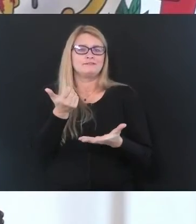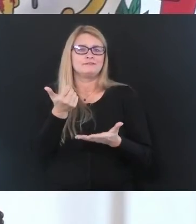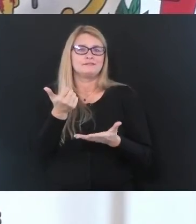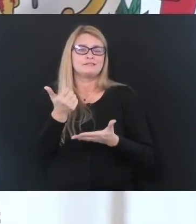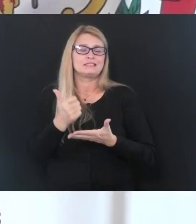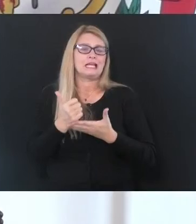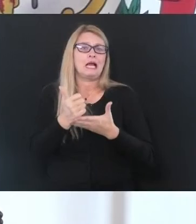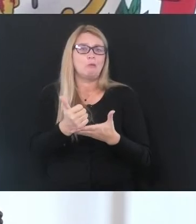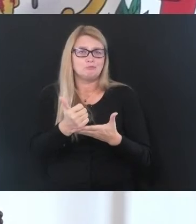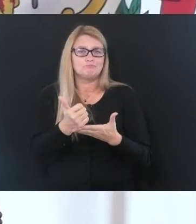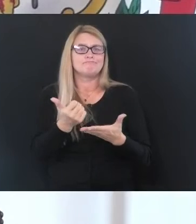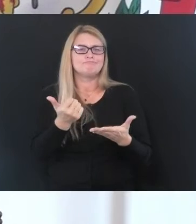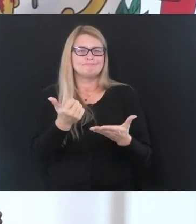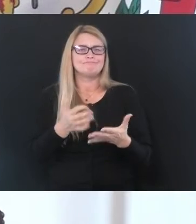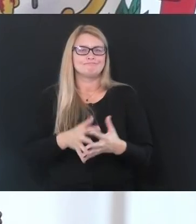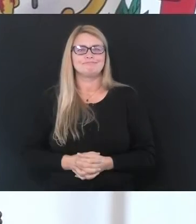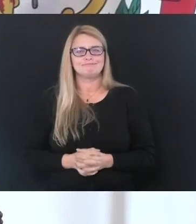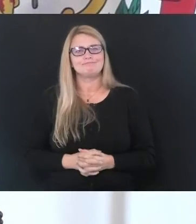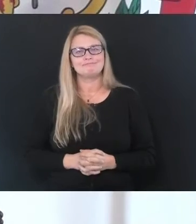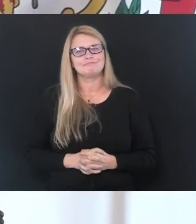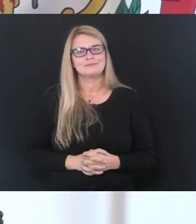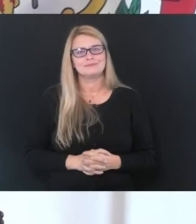light at the end of the tunnel. So